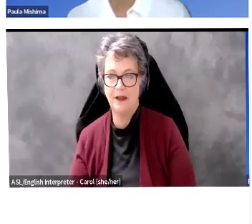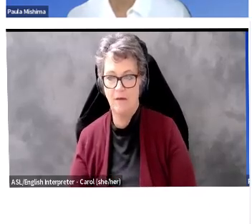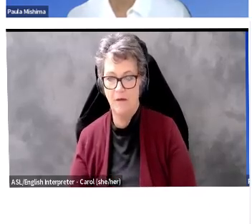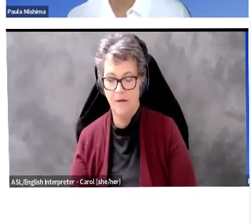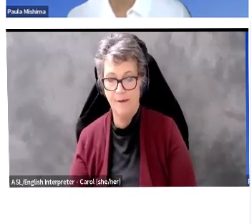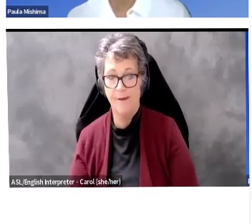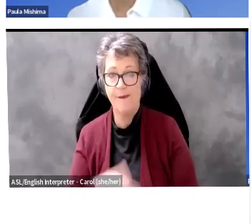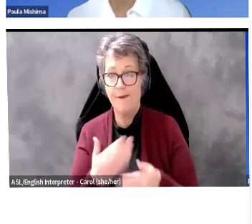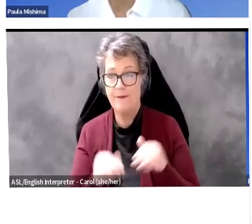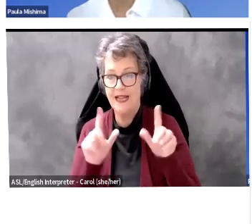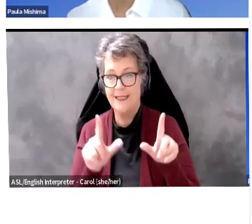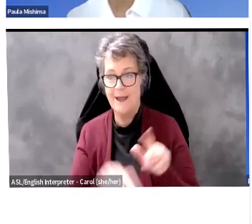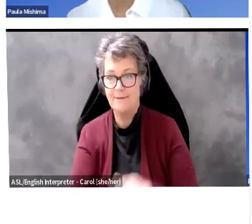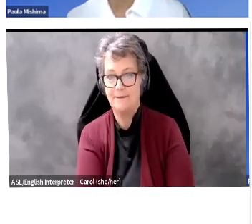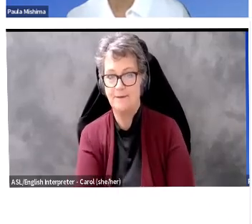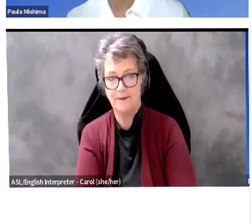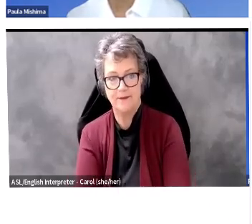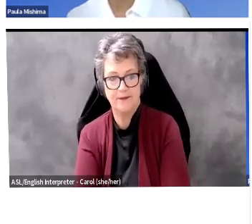Next slide.